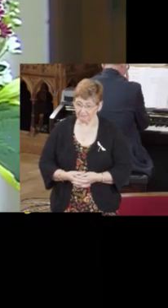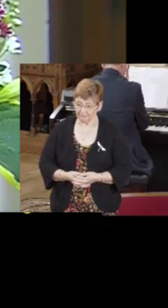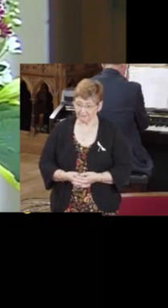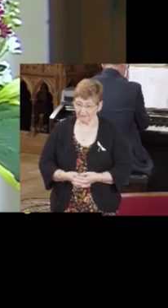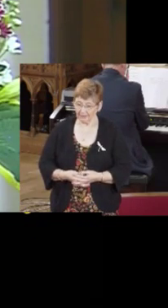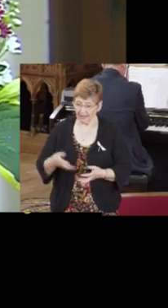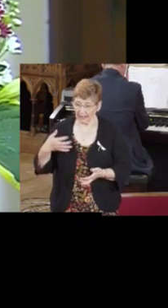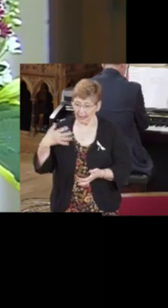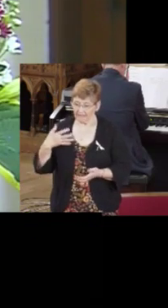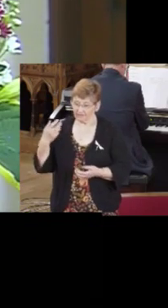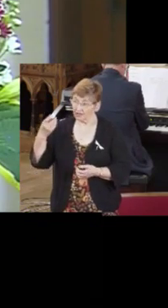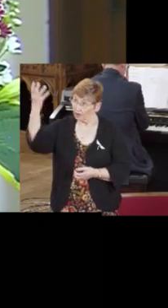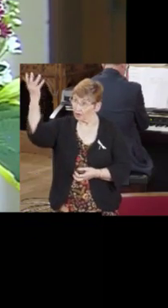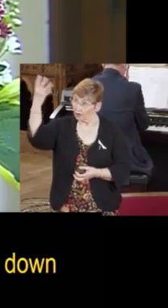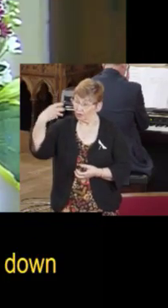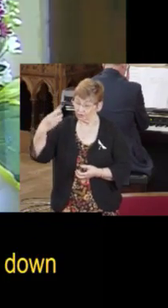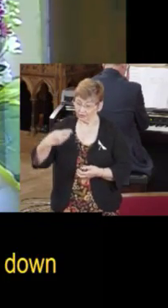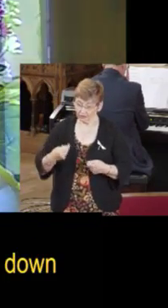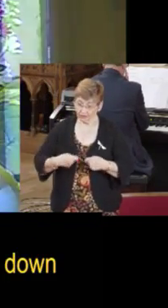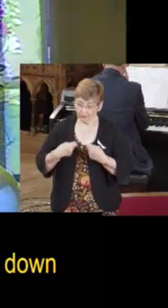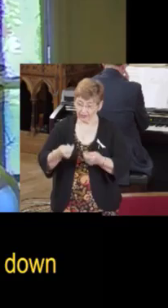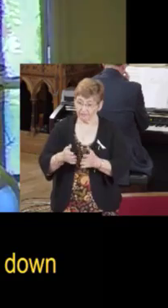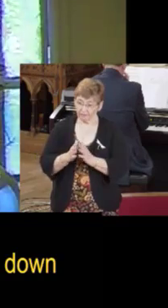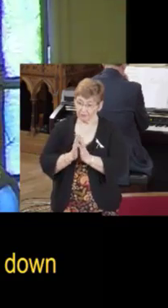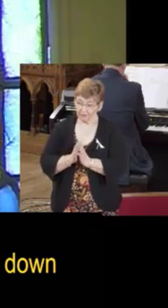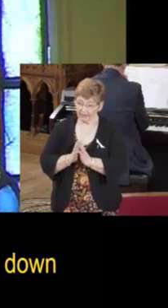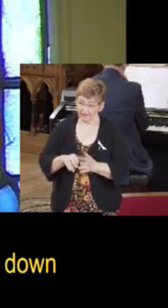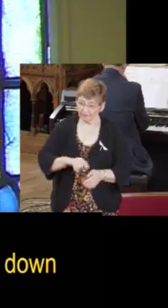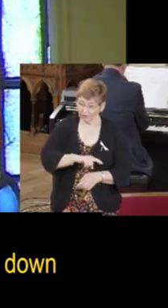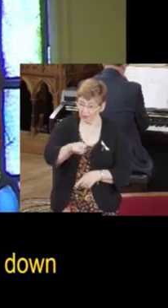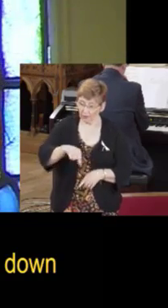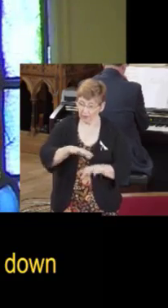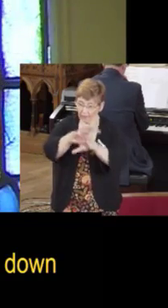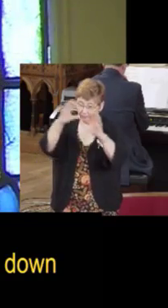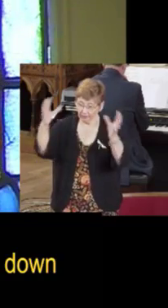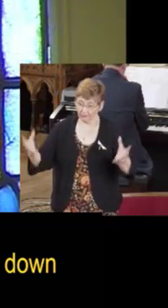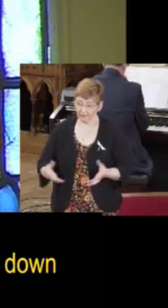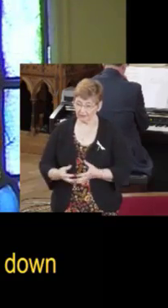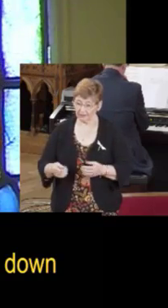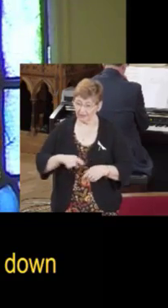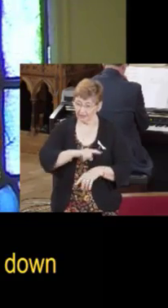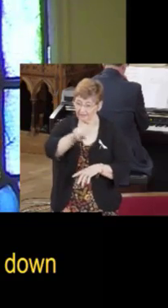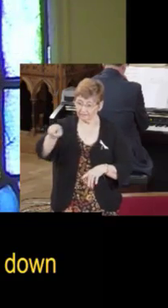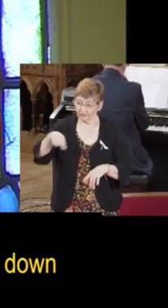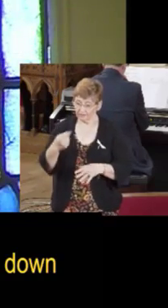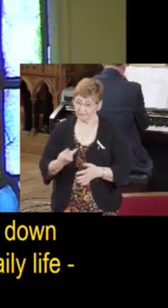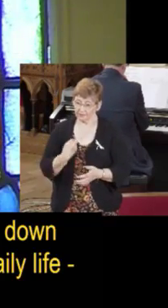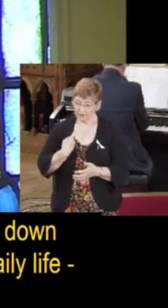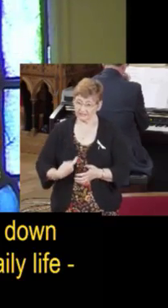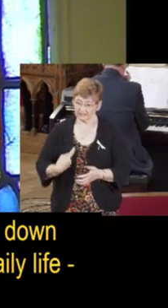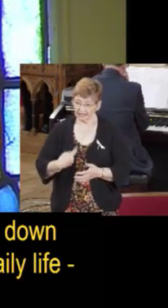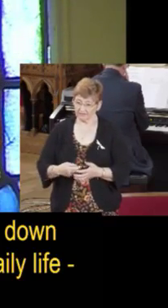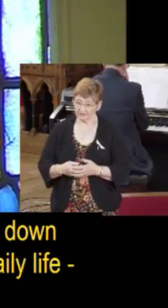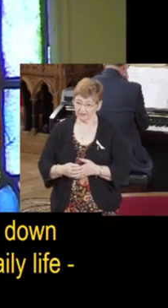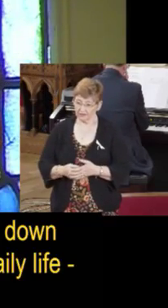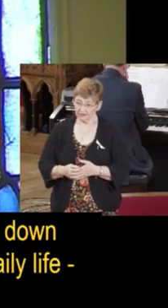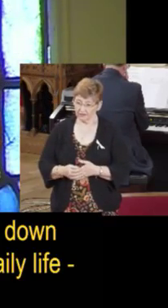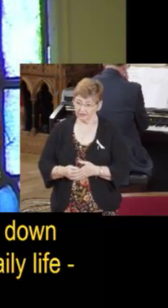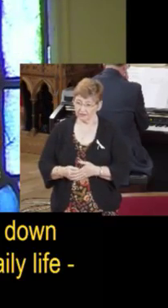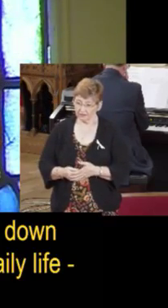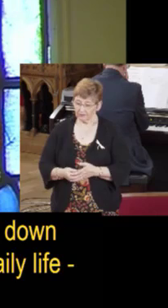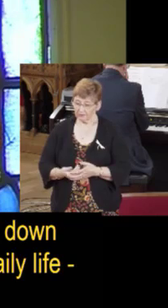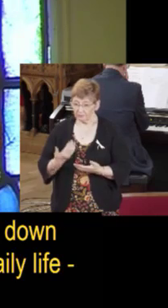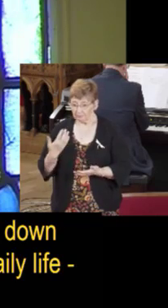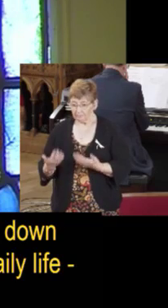Living God, we pray for those around us in our world and for ourselves. We pray for all who are weighed down